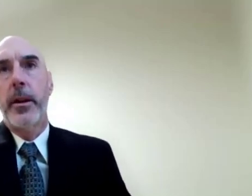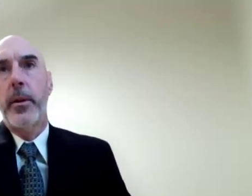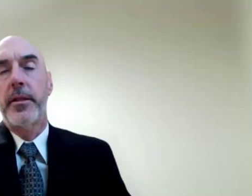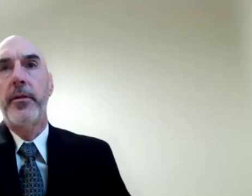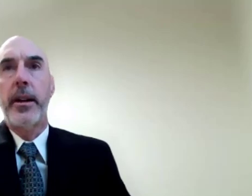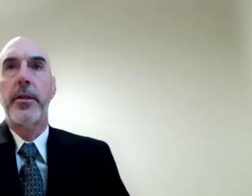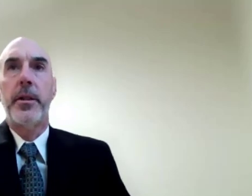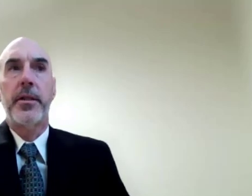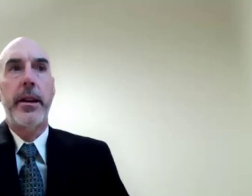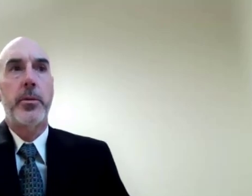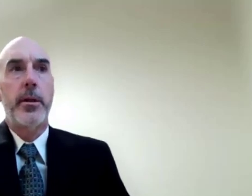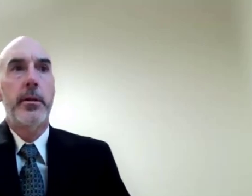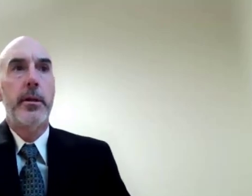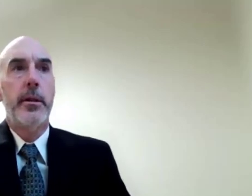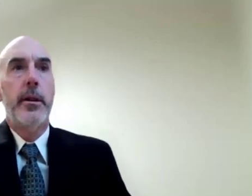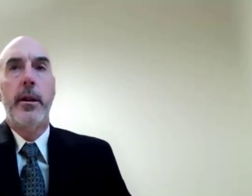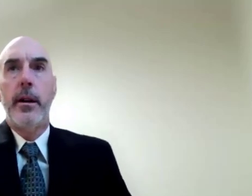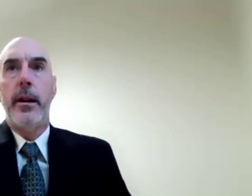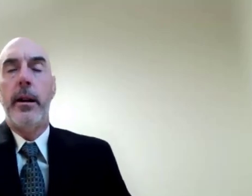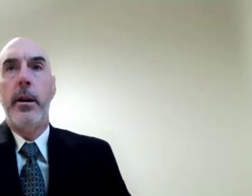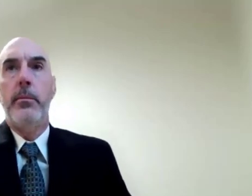accommodation to request a flexible schedule